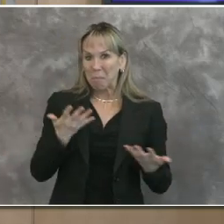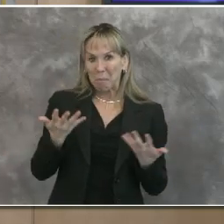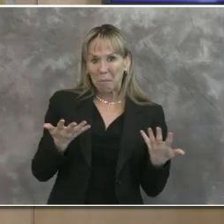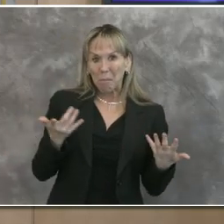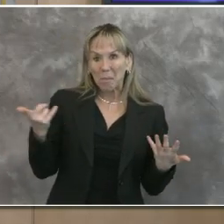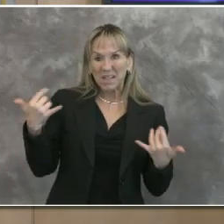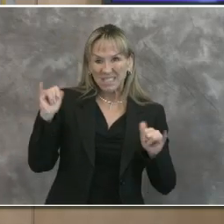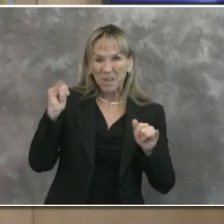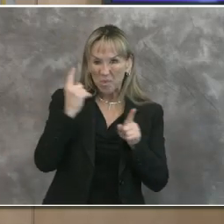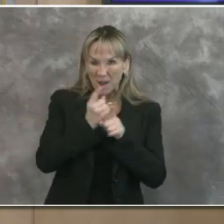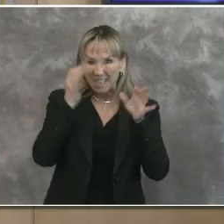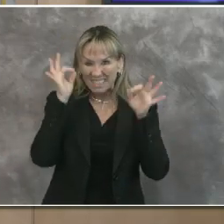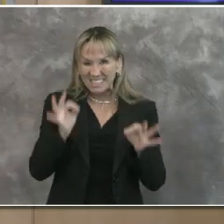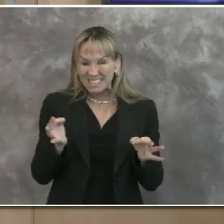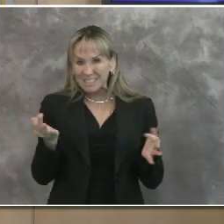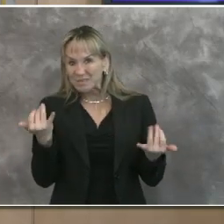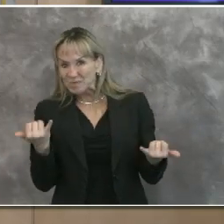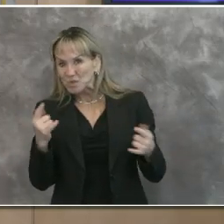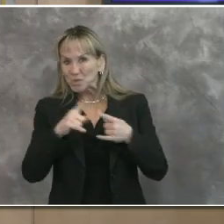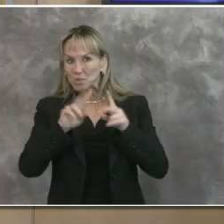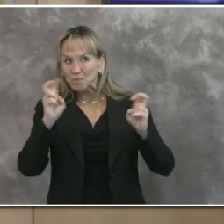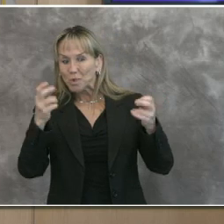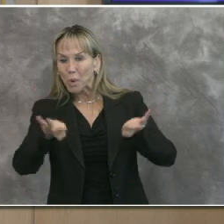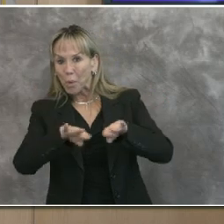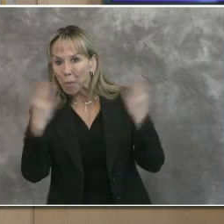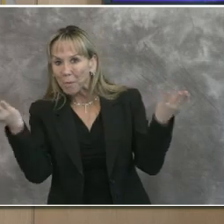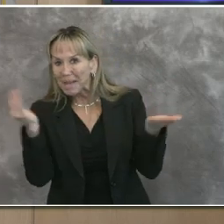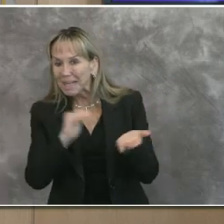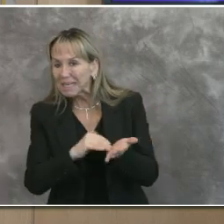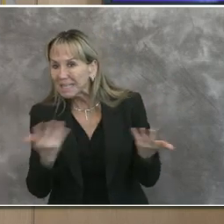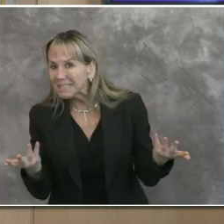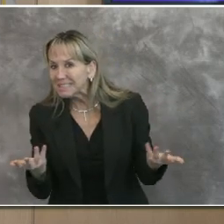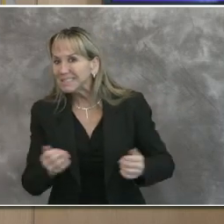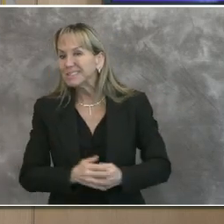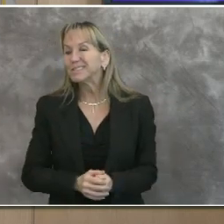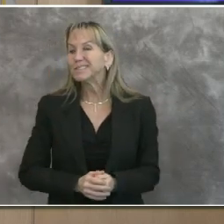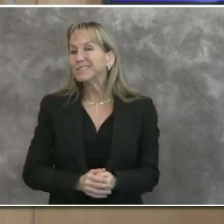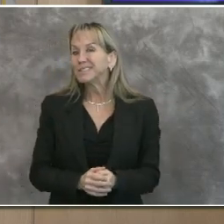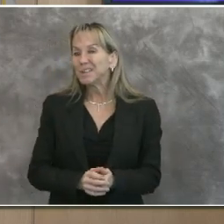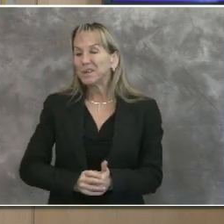right call to make to reopen, even if it's in a limited capacity?